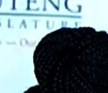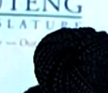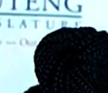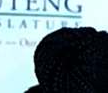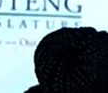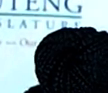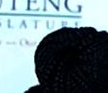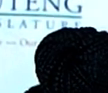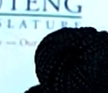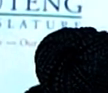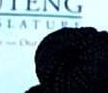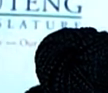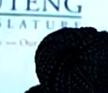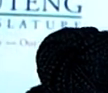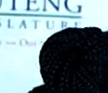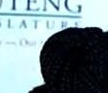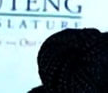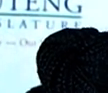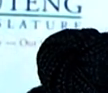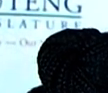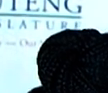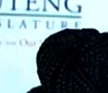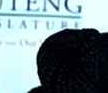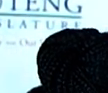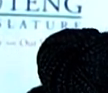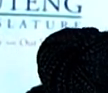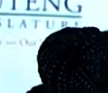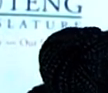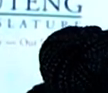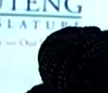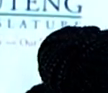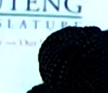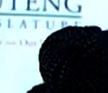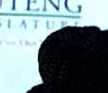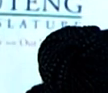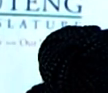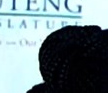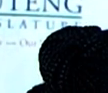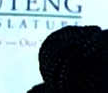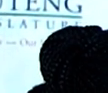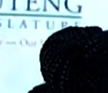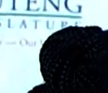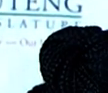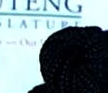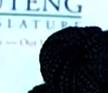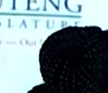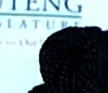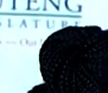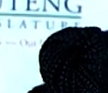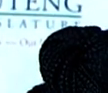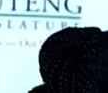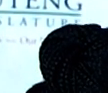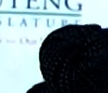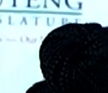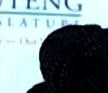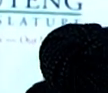these skeptics need to look at new investments that are rising everywhere. Midrand, which is